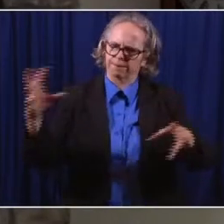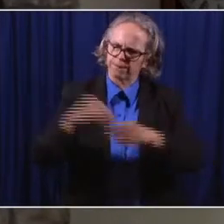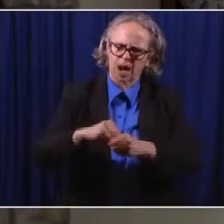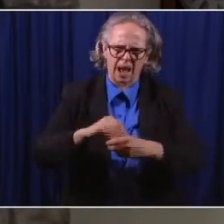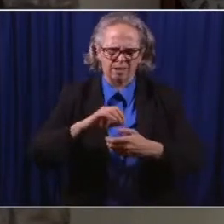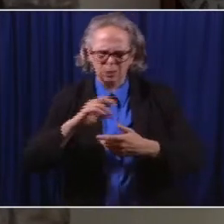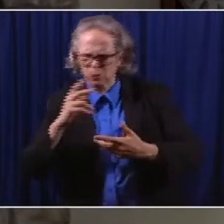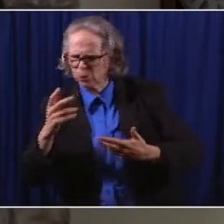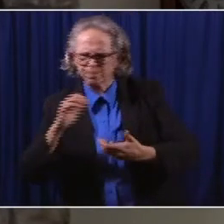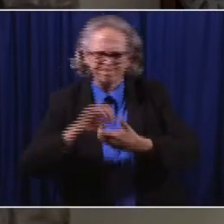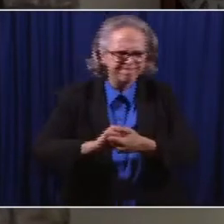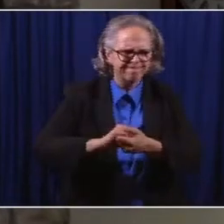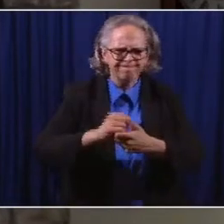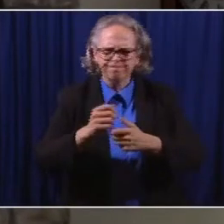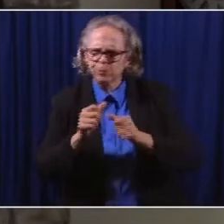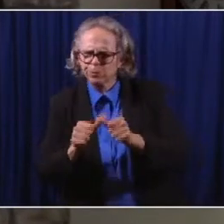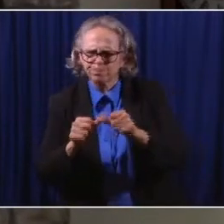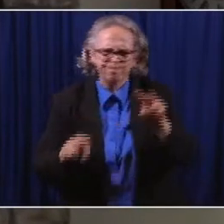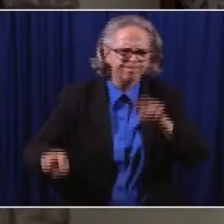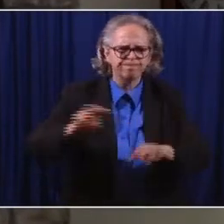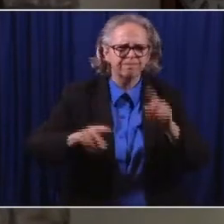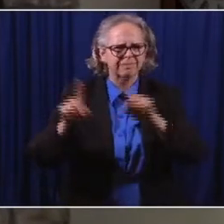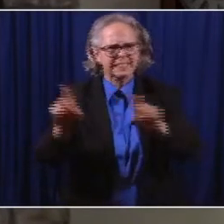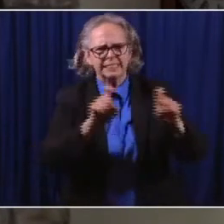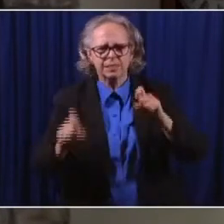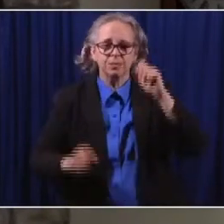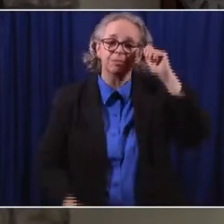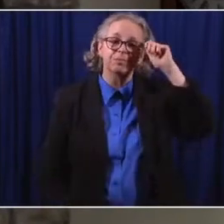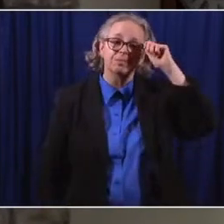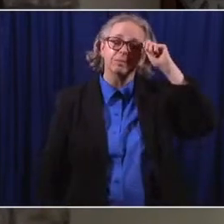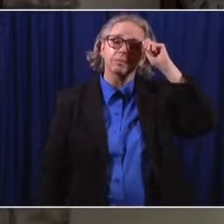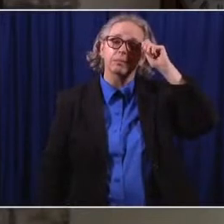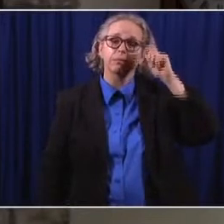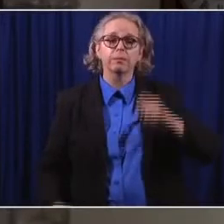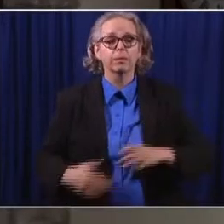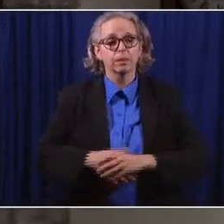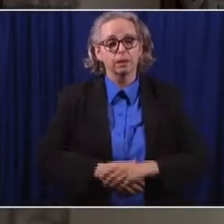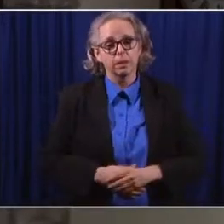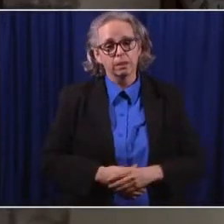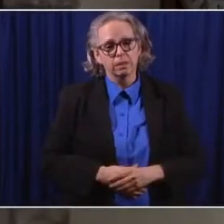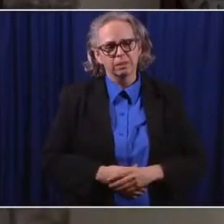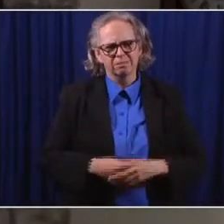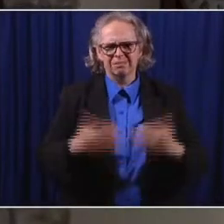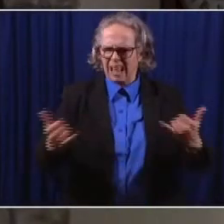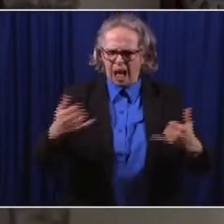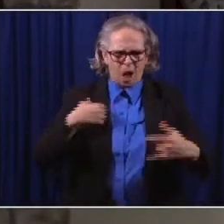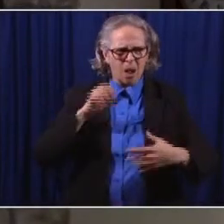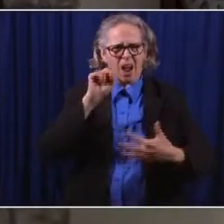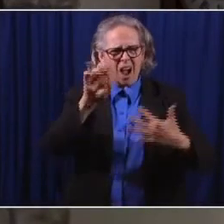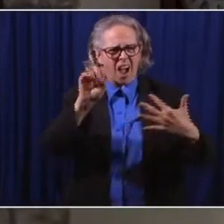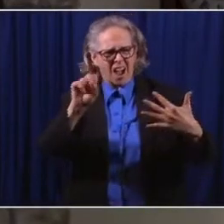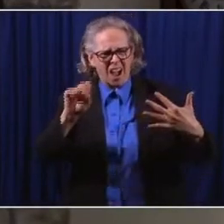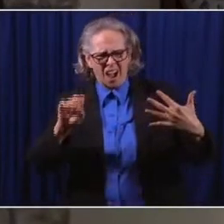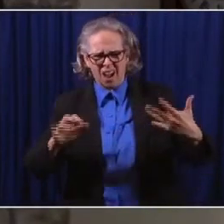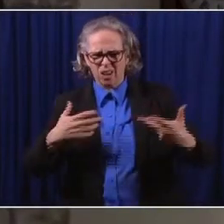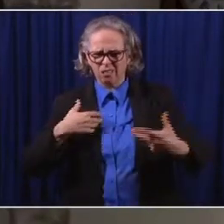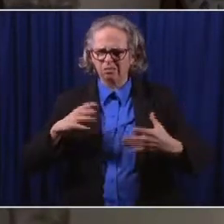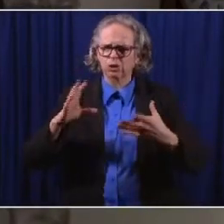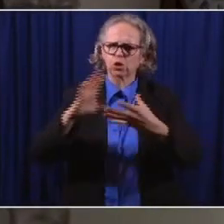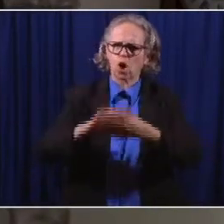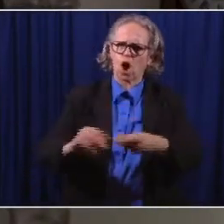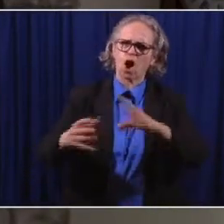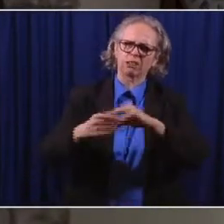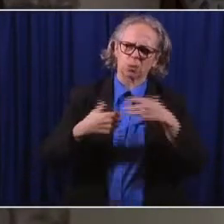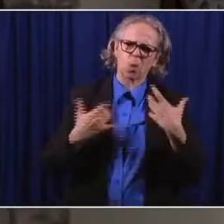them. Let me just talk about, we've shared in the past some stories about how we're seeing, just anecdotally, how we're seeing the spread.